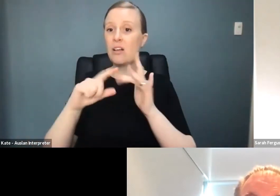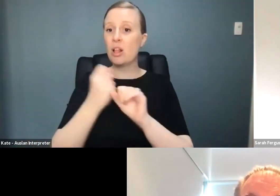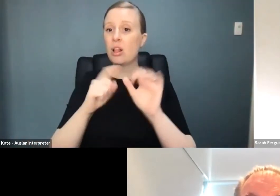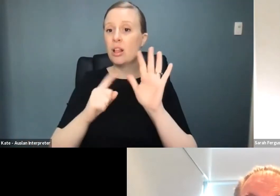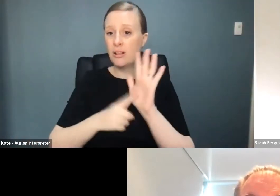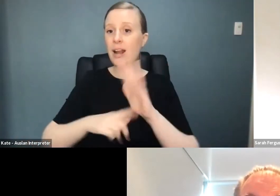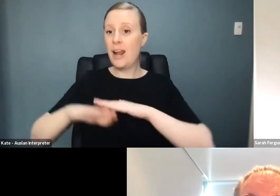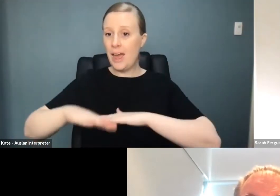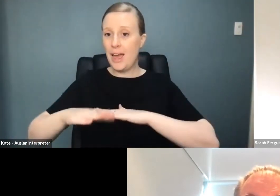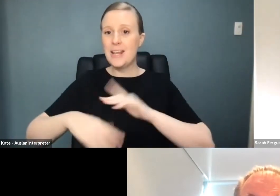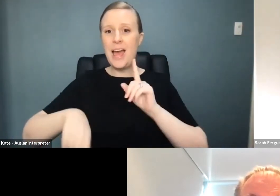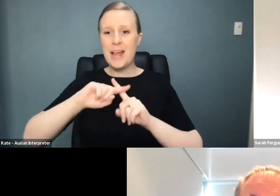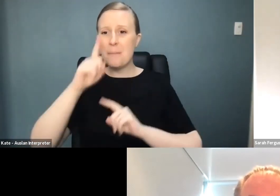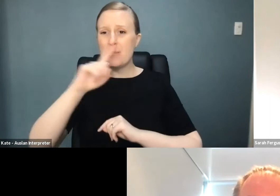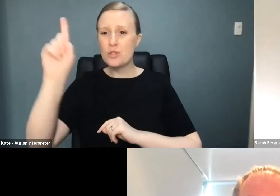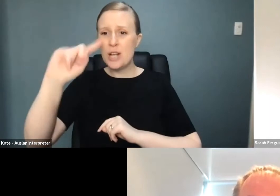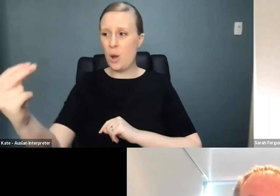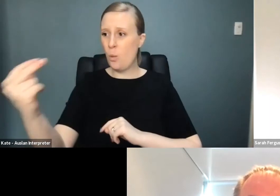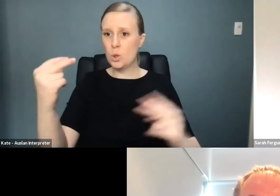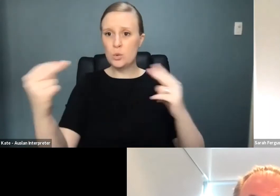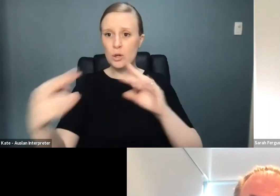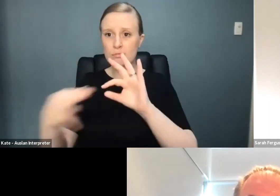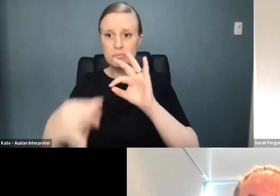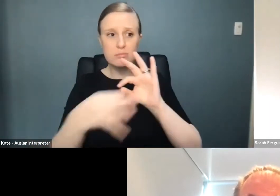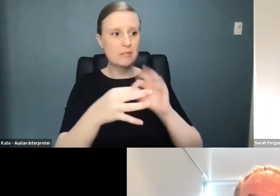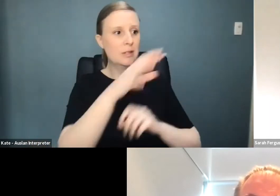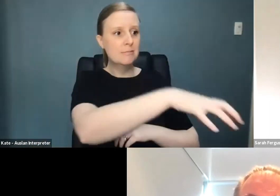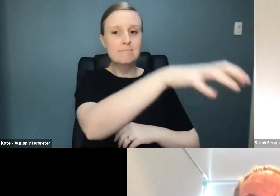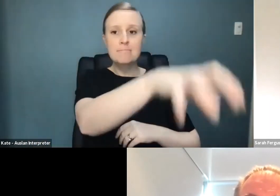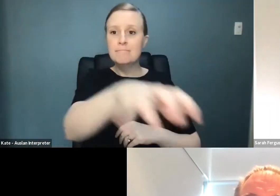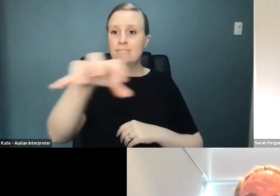people from those lands and note the remarkable